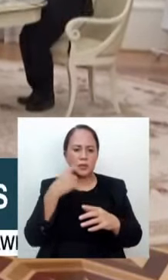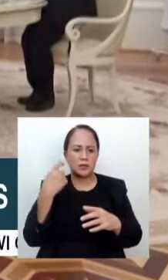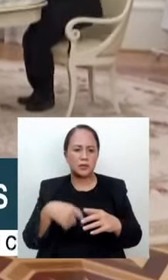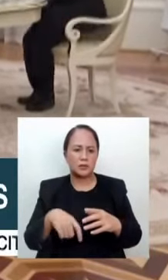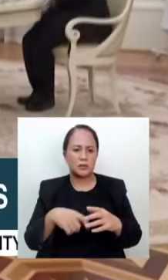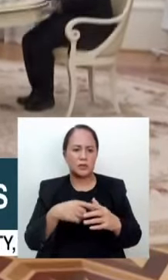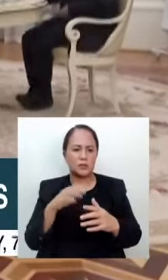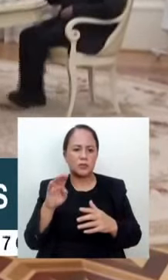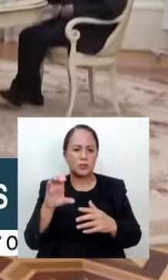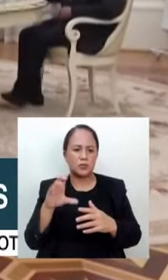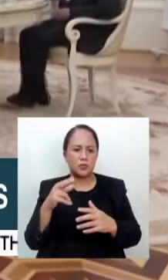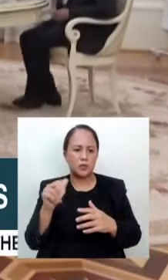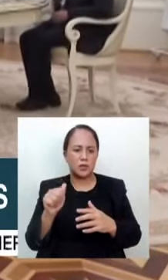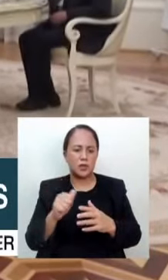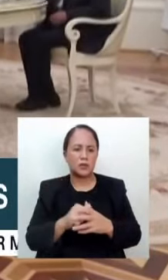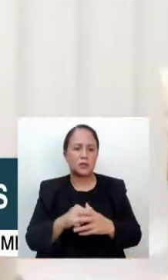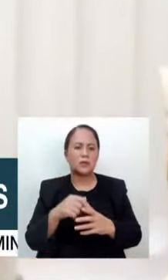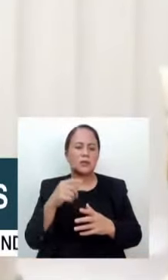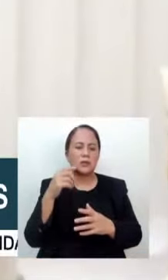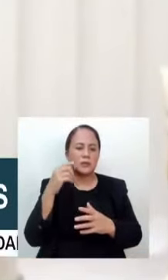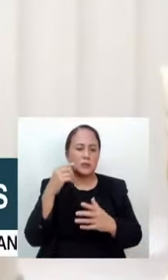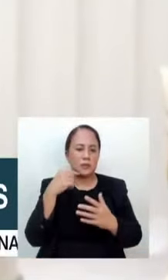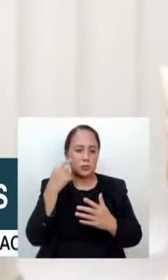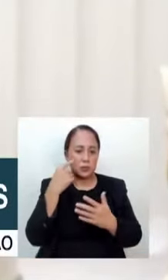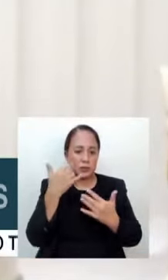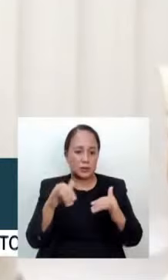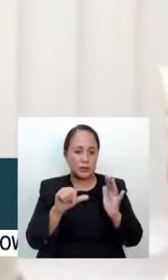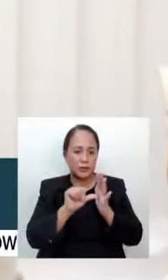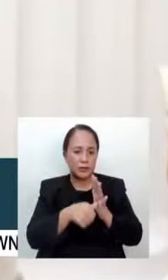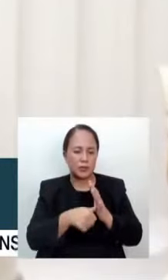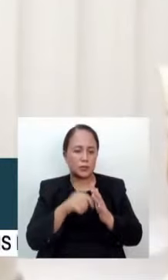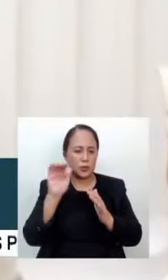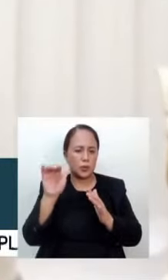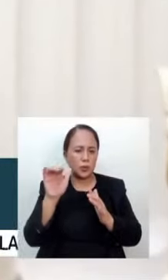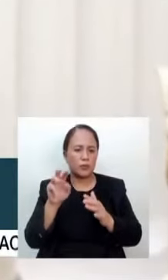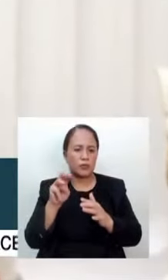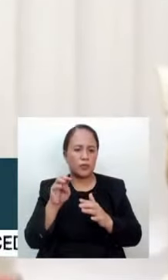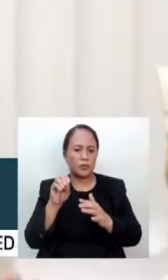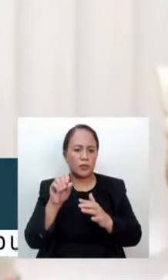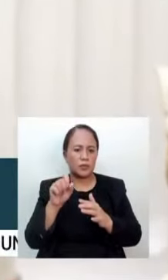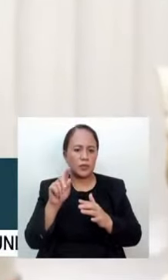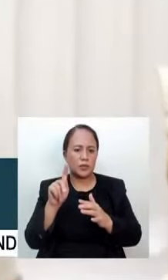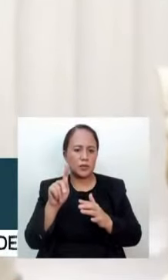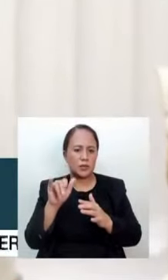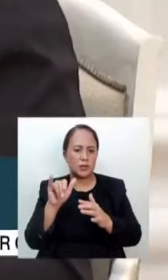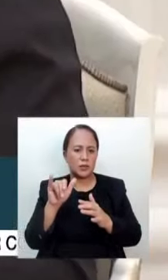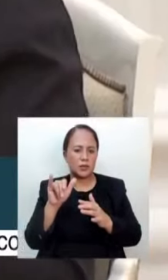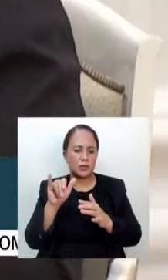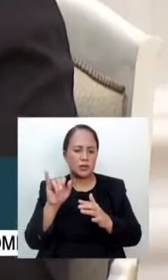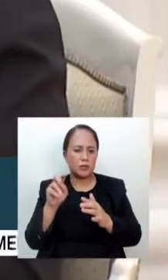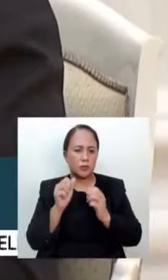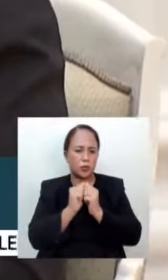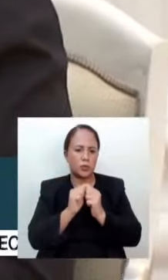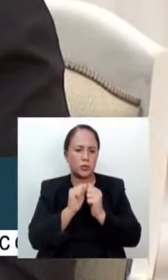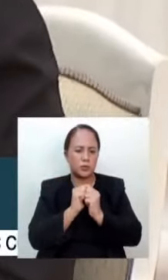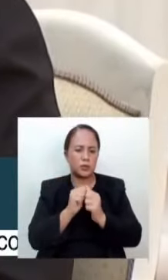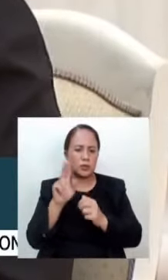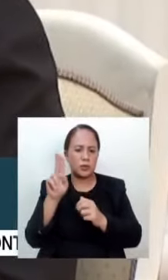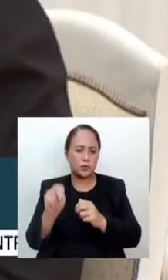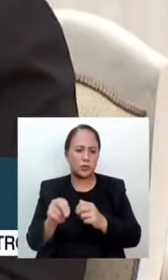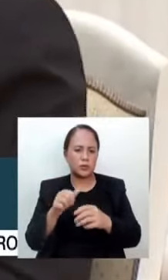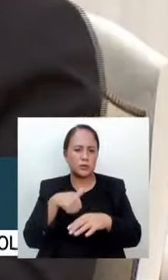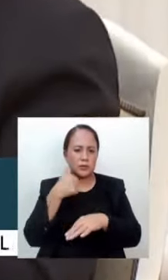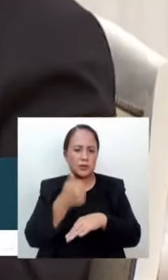Bucha. Guterres, meanwhile, reiterated his call for Moscow and Kyiv to work together with the UN to set up aid